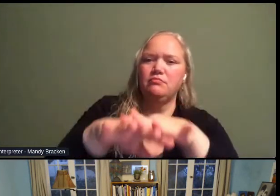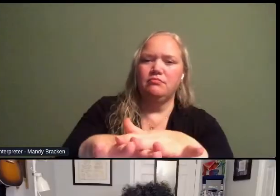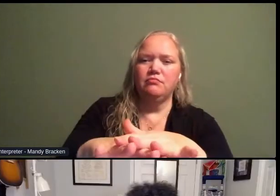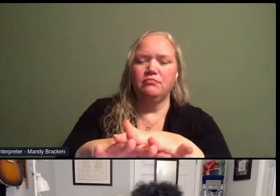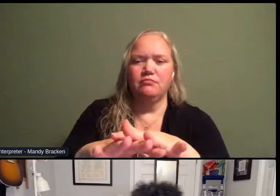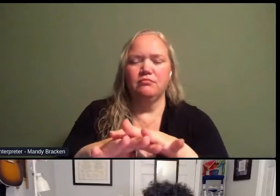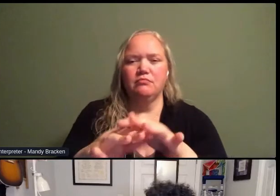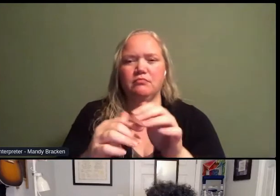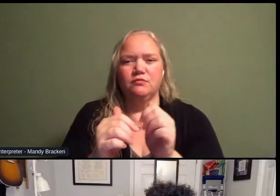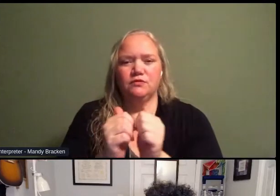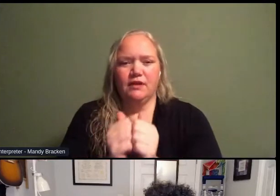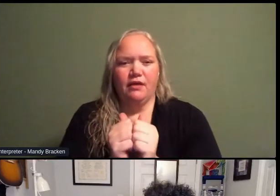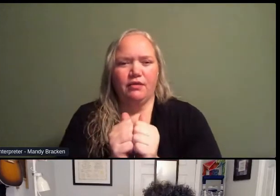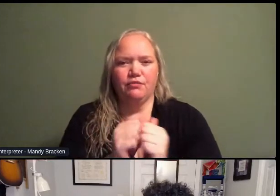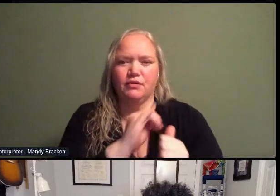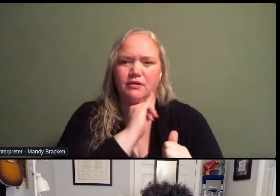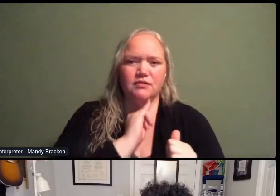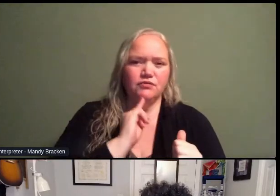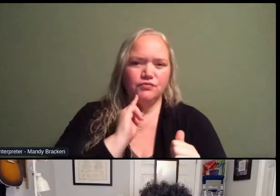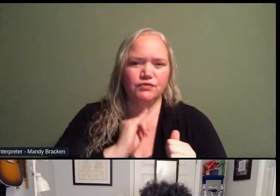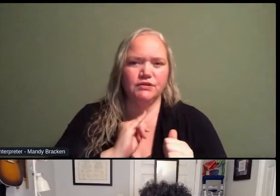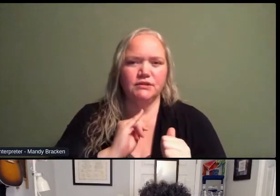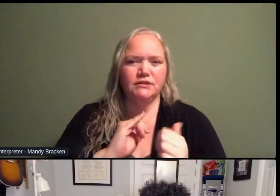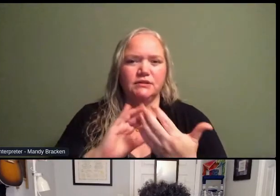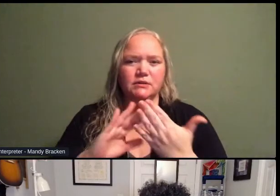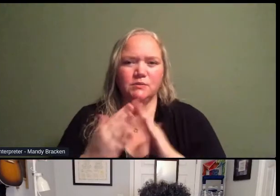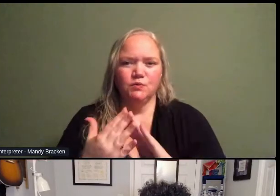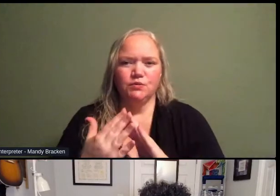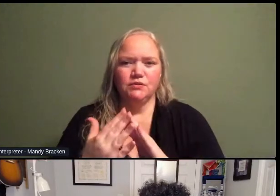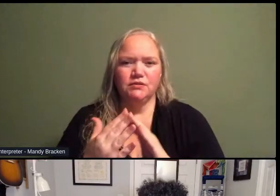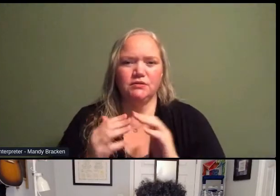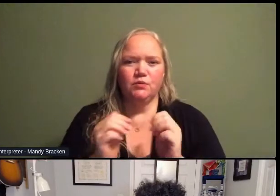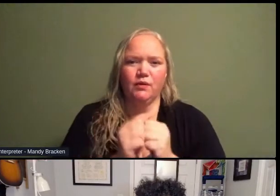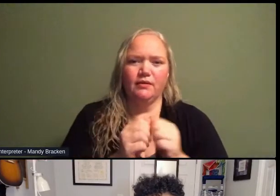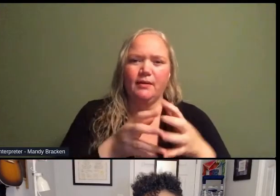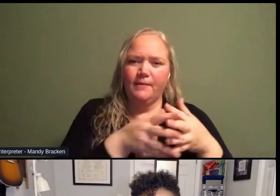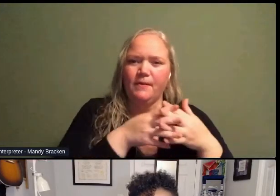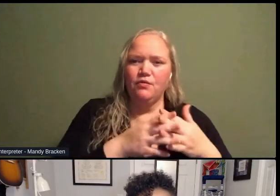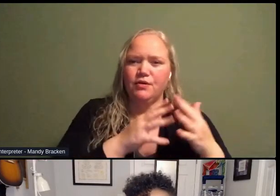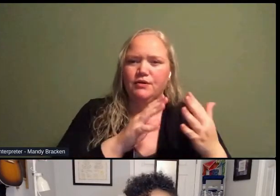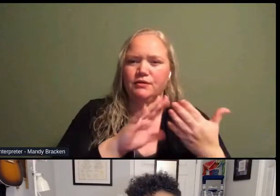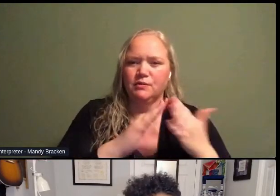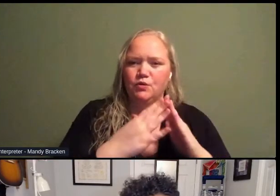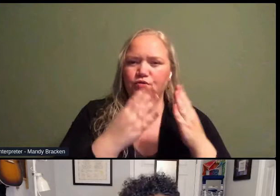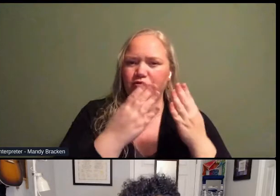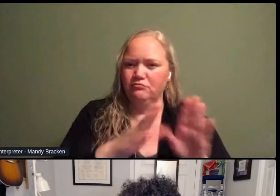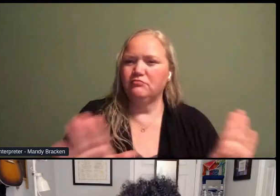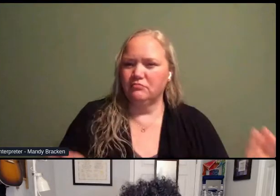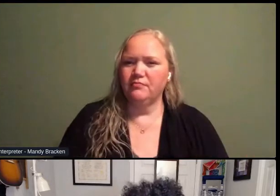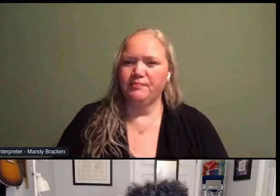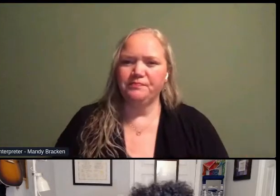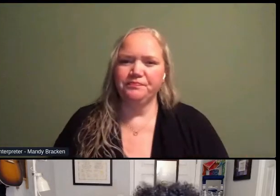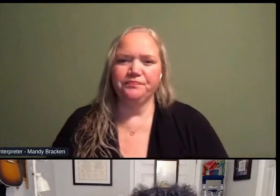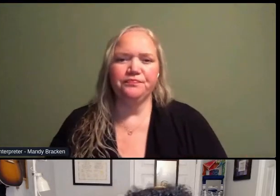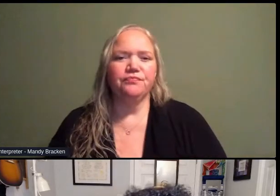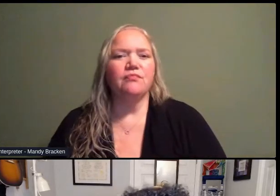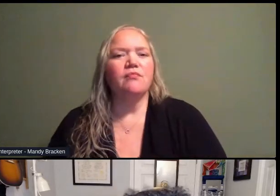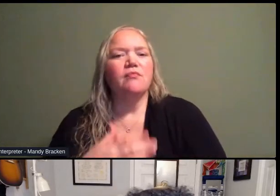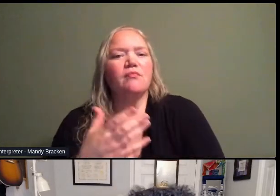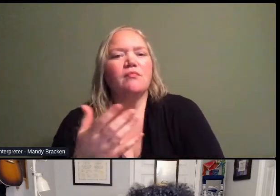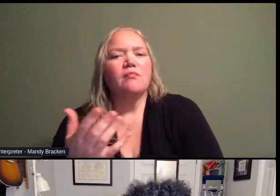crowd of the Jewish American community as a whole. Thank you. Malka, what about Rabbi Malka, what about 18